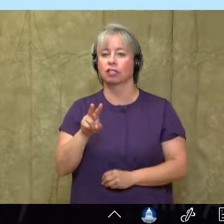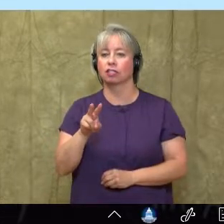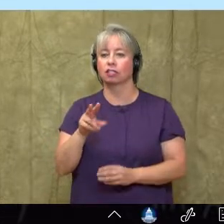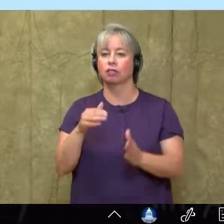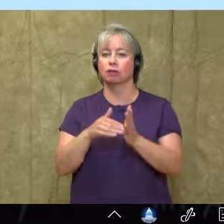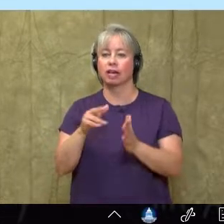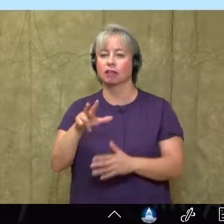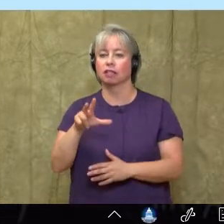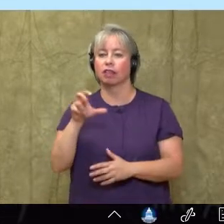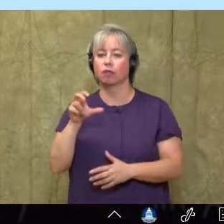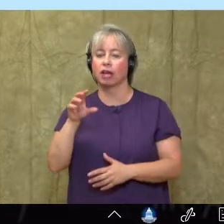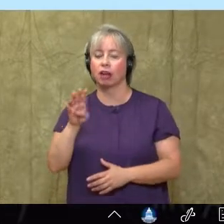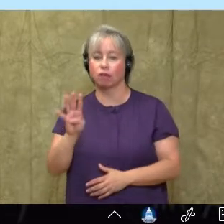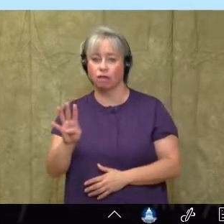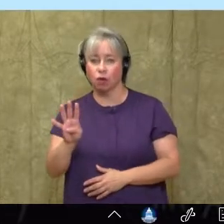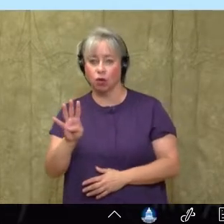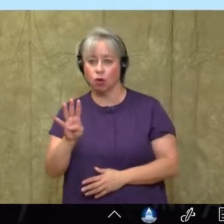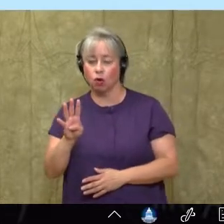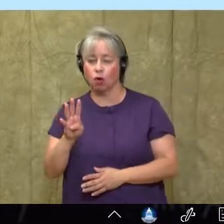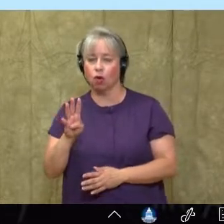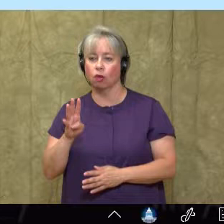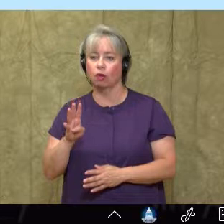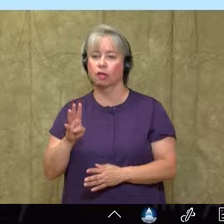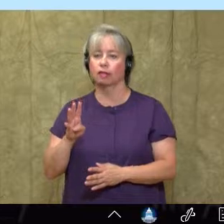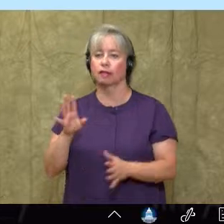2,304. And I get